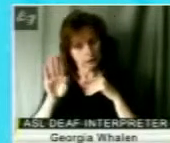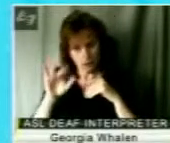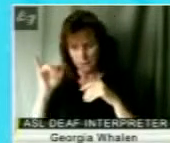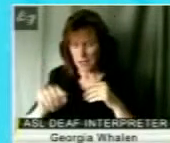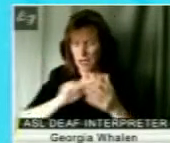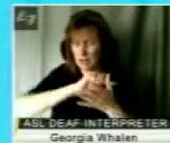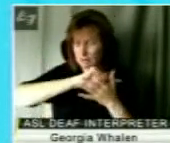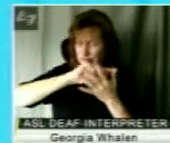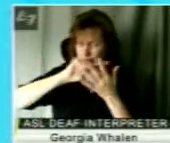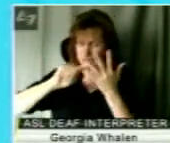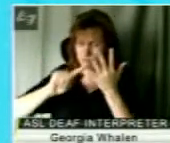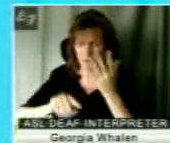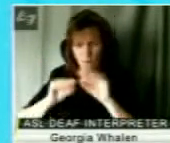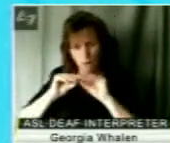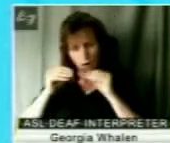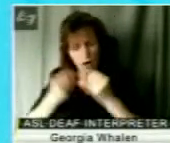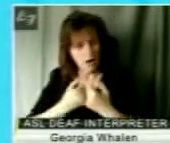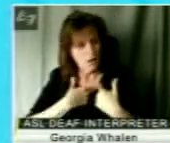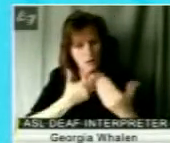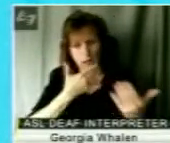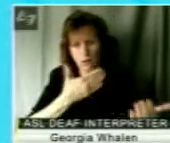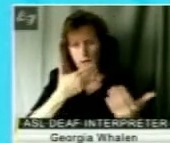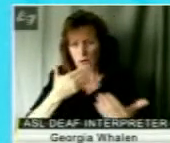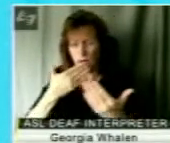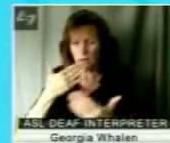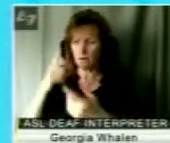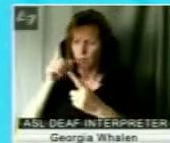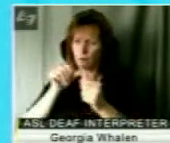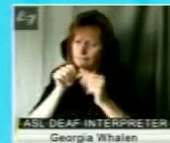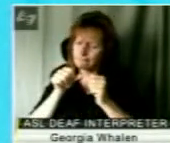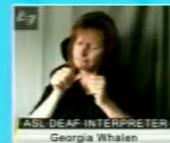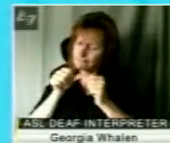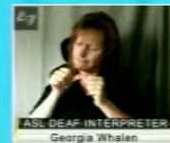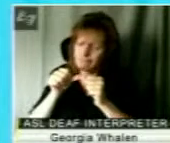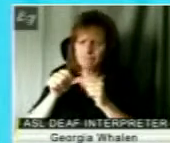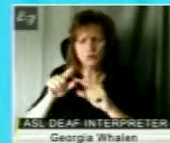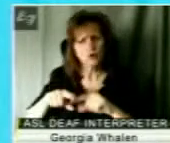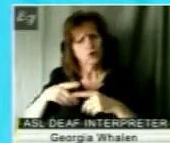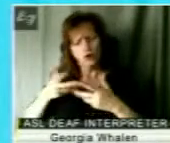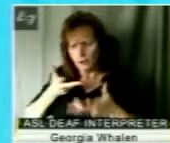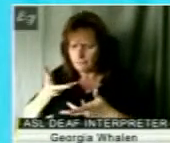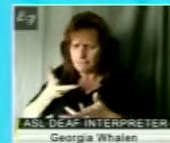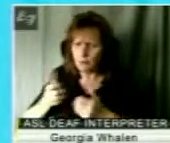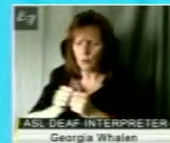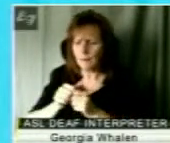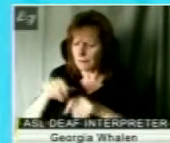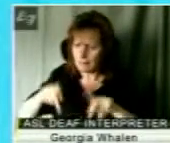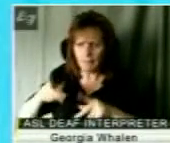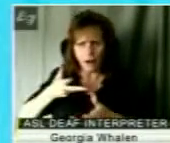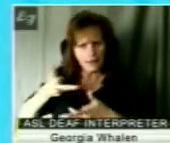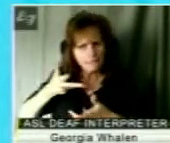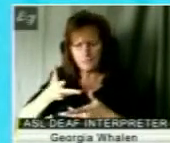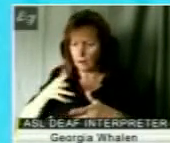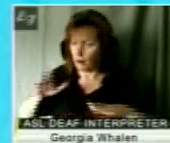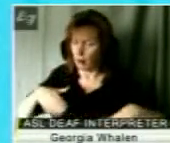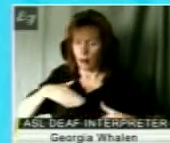organizations, thank each of these organizations for continuing to safely operate and assist those in our community during